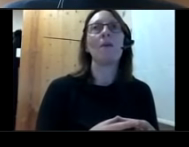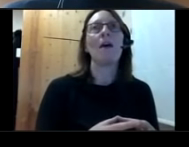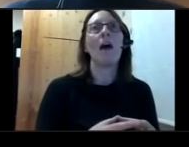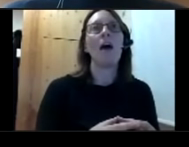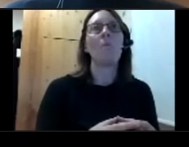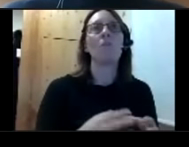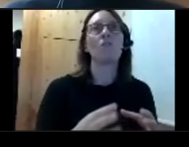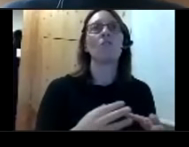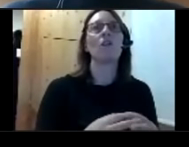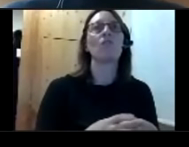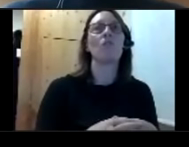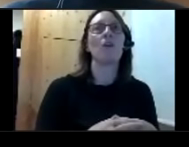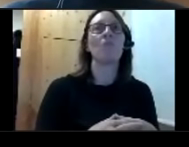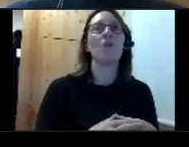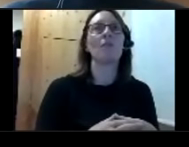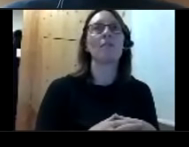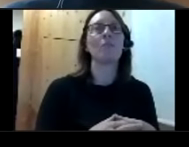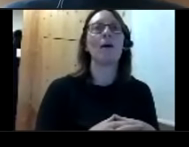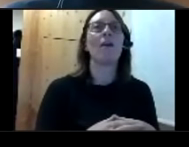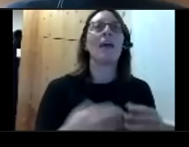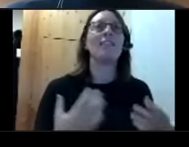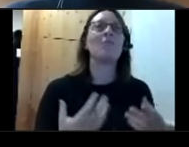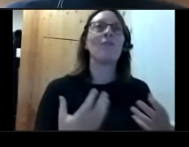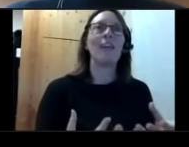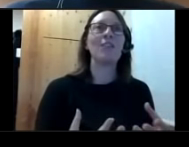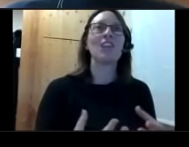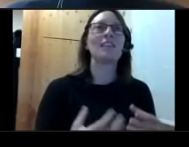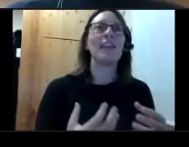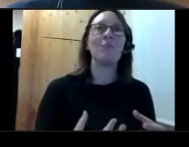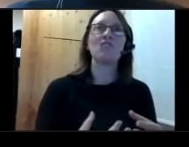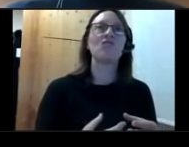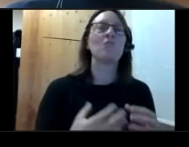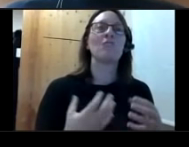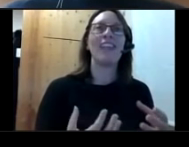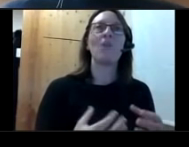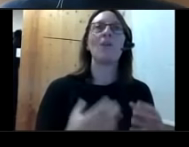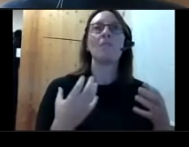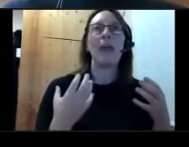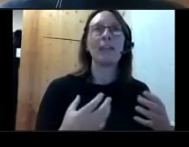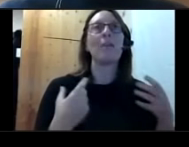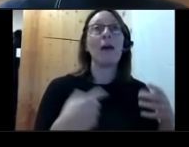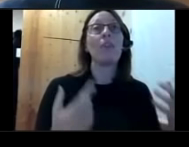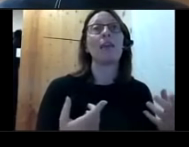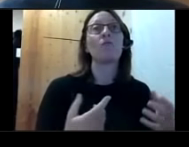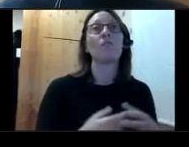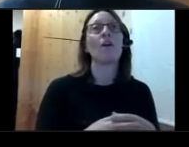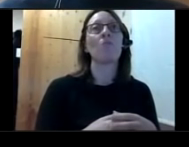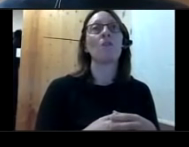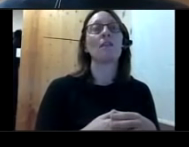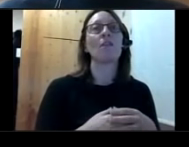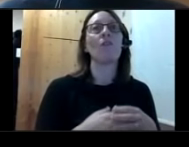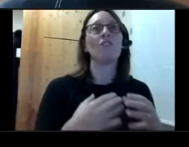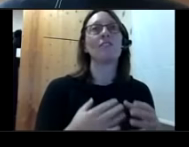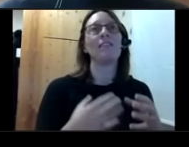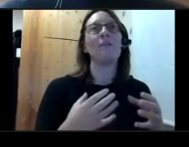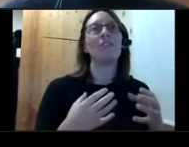them. So going through that process as well. In terms of images and image descriptions, likewise, it's about thinking through that